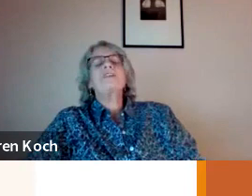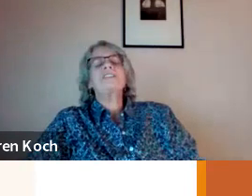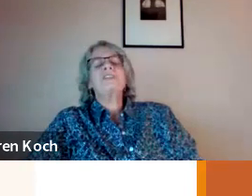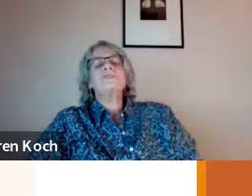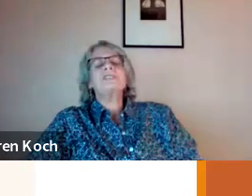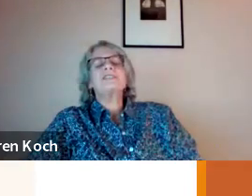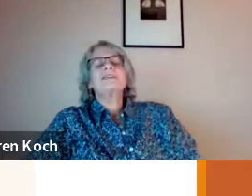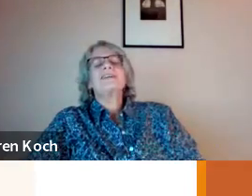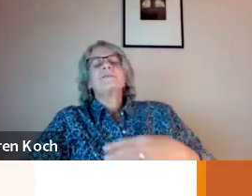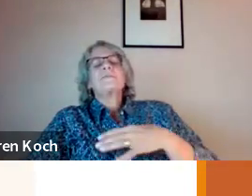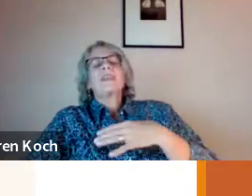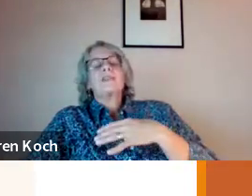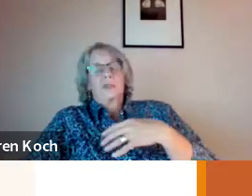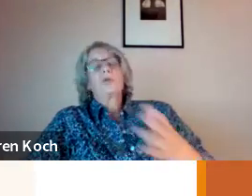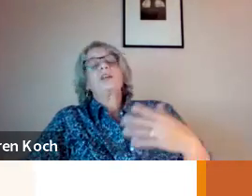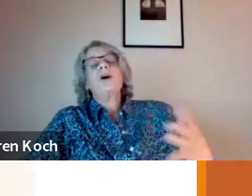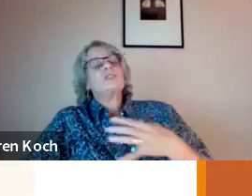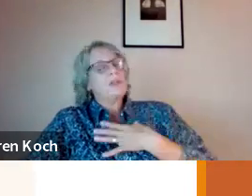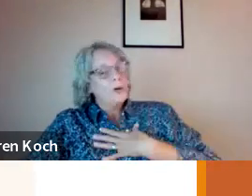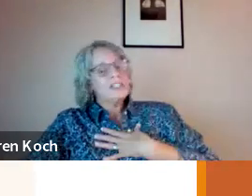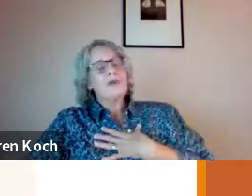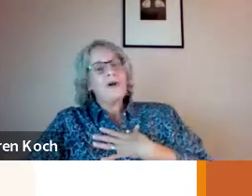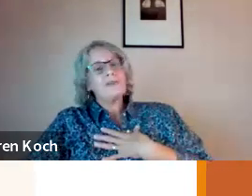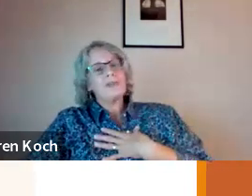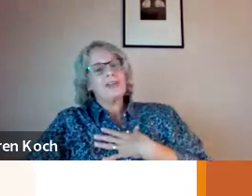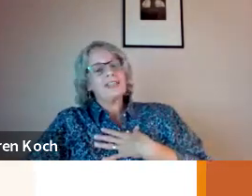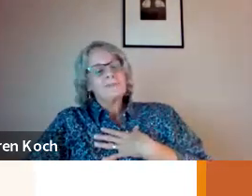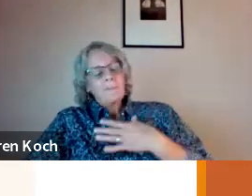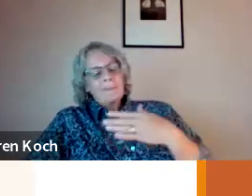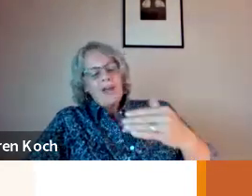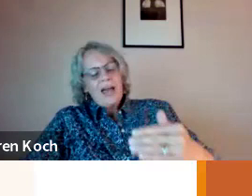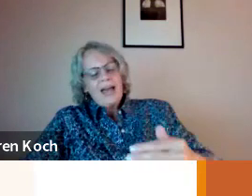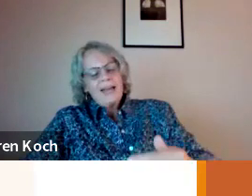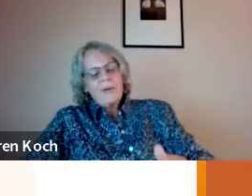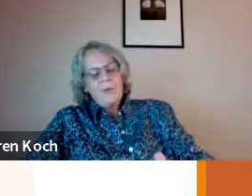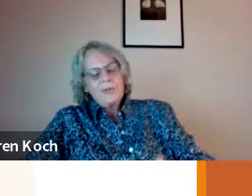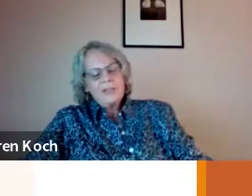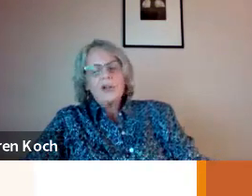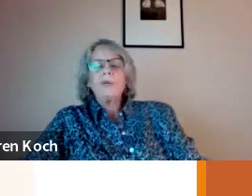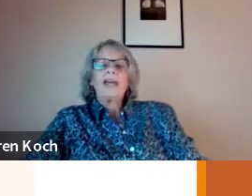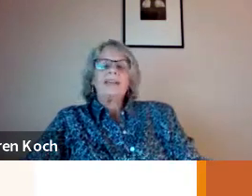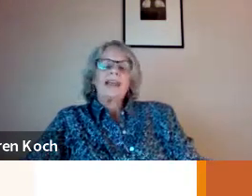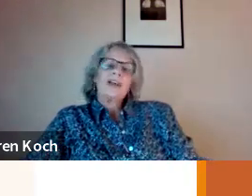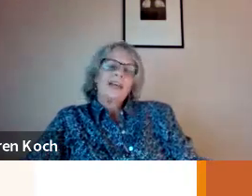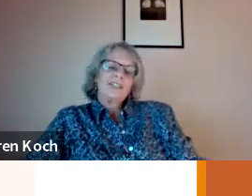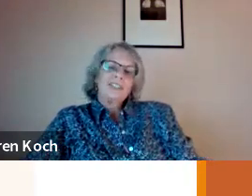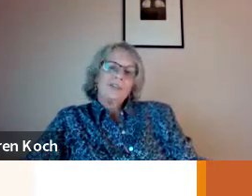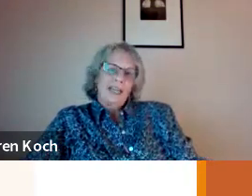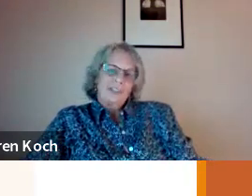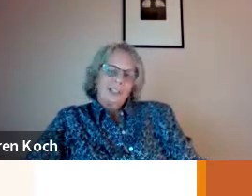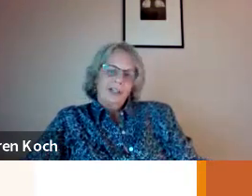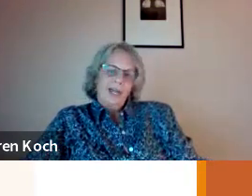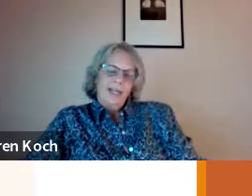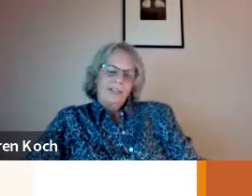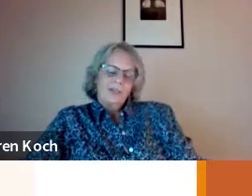no conflict of interest. There really was, but it wasn't with our service. The AAA, the Area Agency